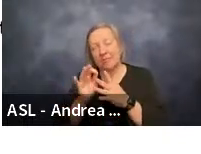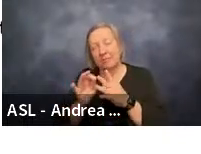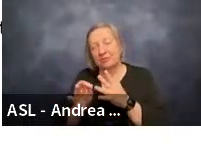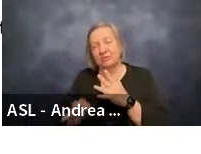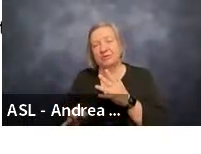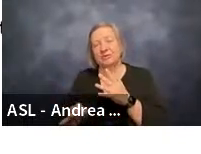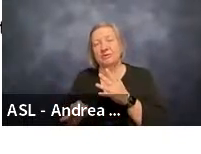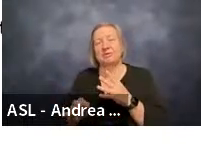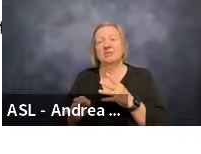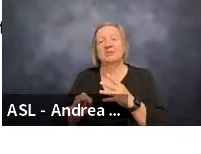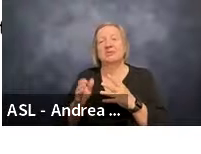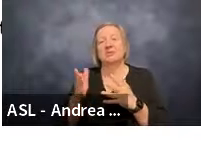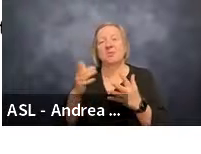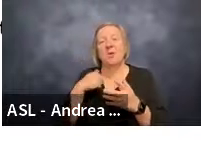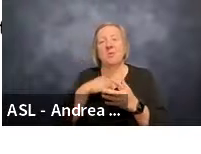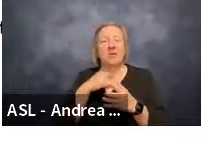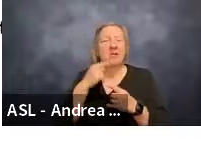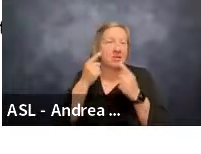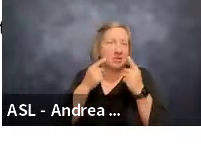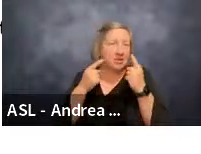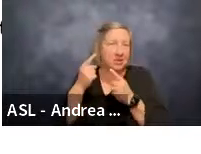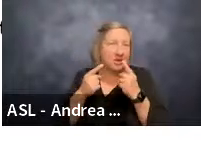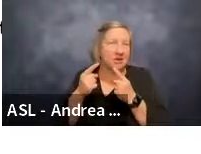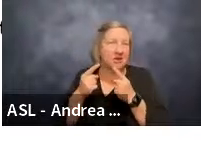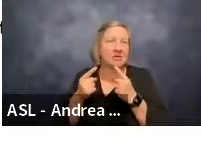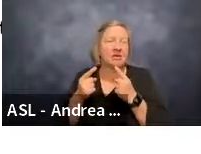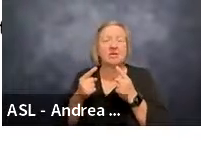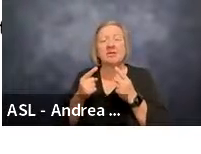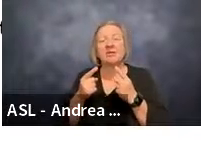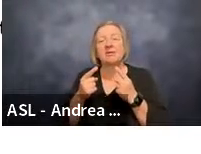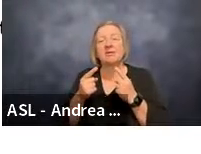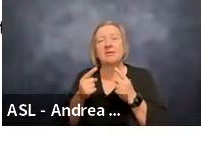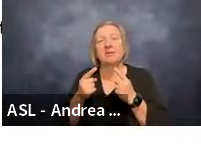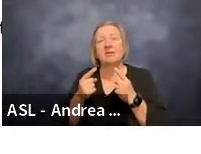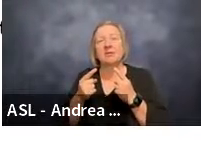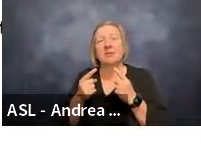perhaps what we think will be, what